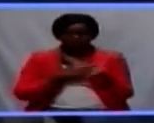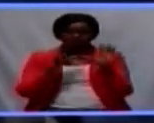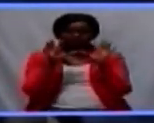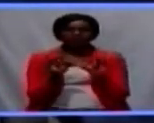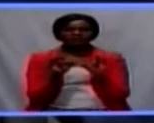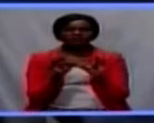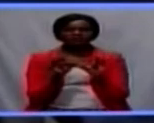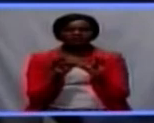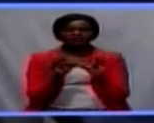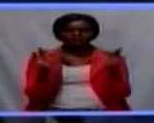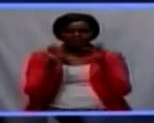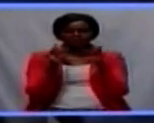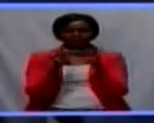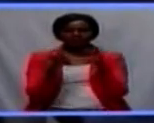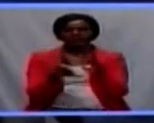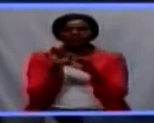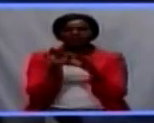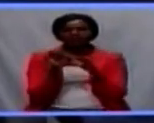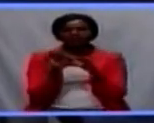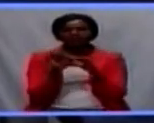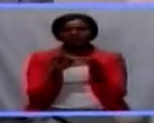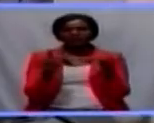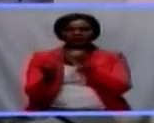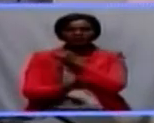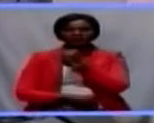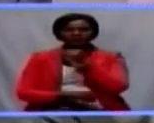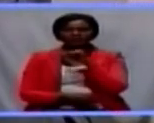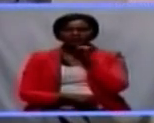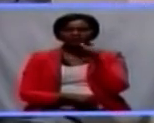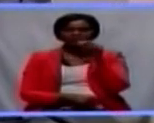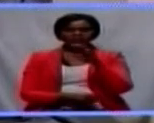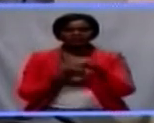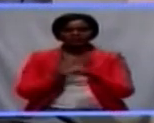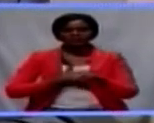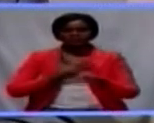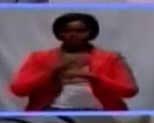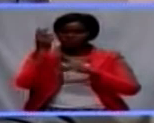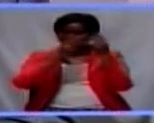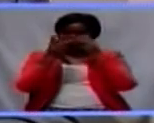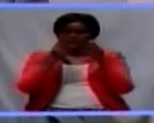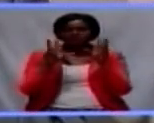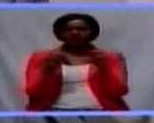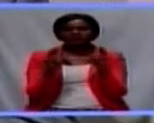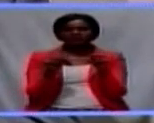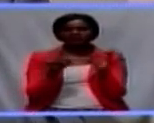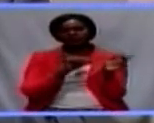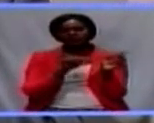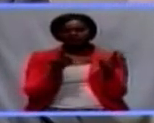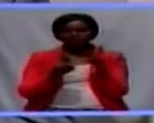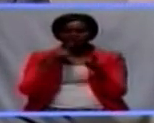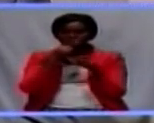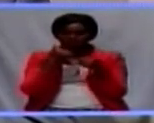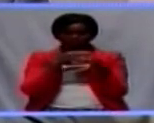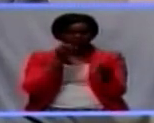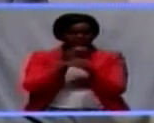you know, online, I find that my interest and penalties have not dropped. Please do not panic, okay? Those who have already